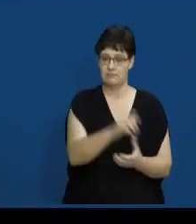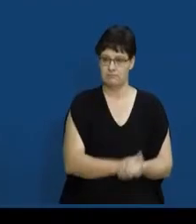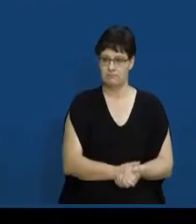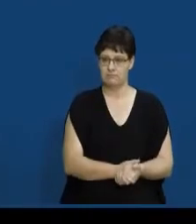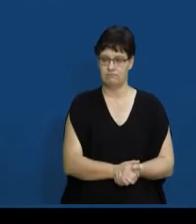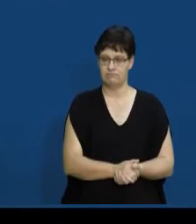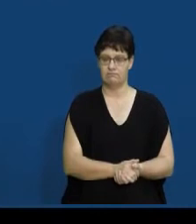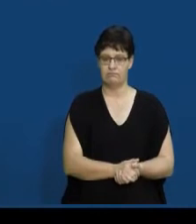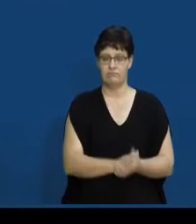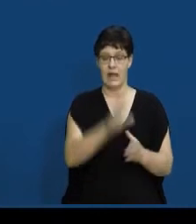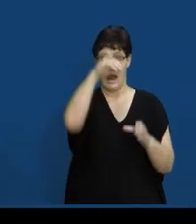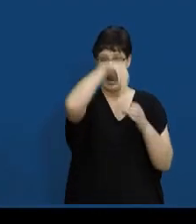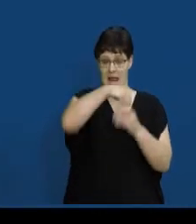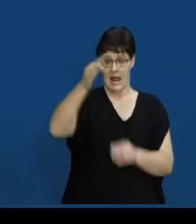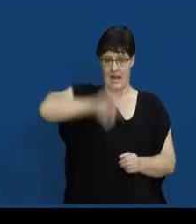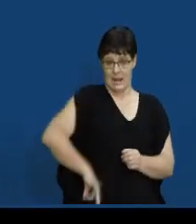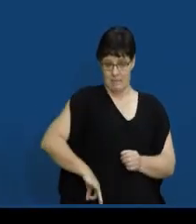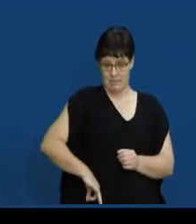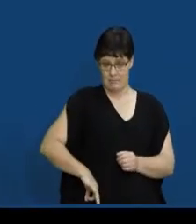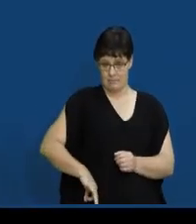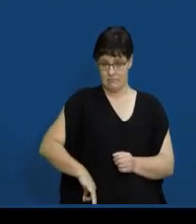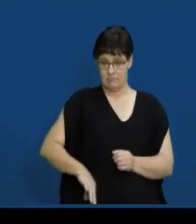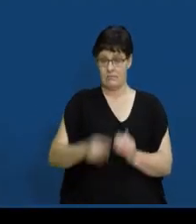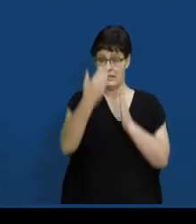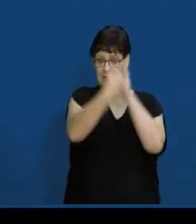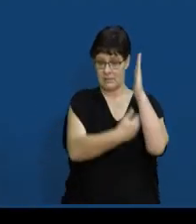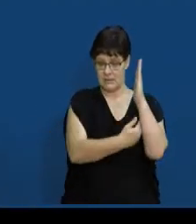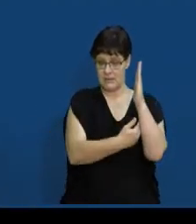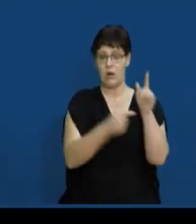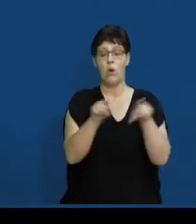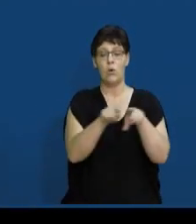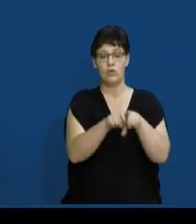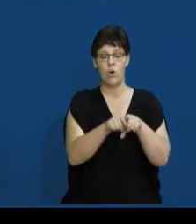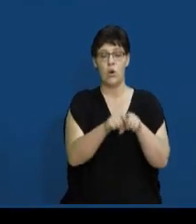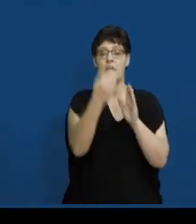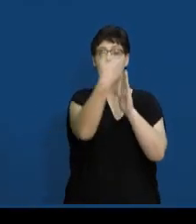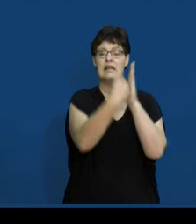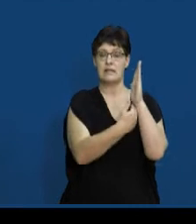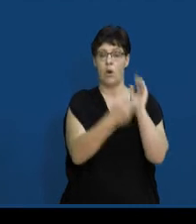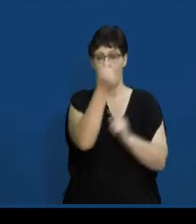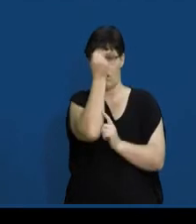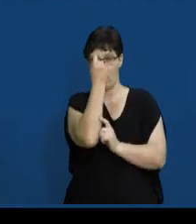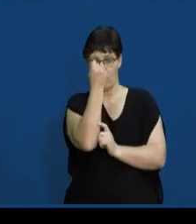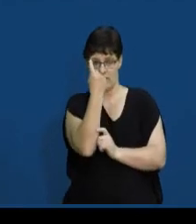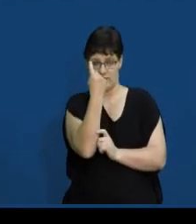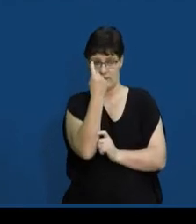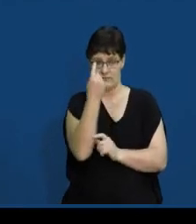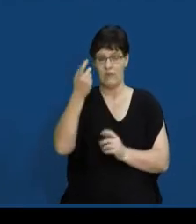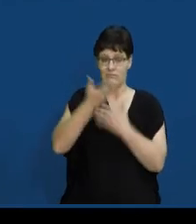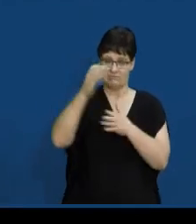the income statement, remember, also referred to as the statement of comprehensive